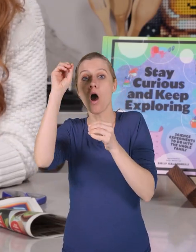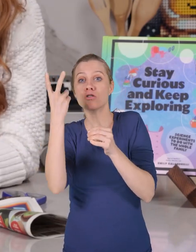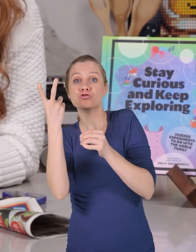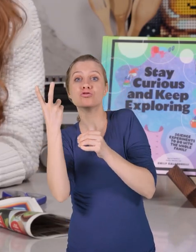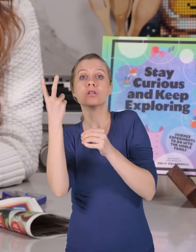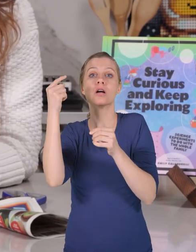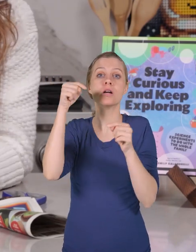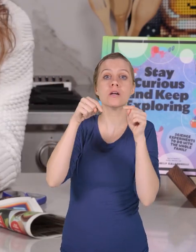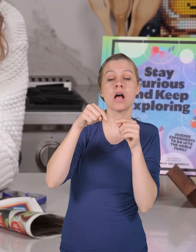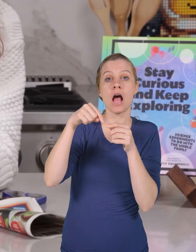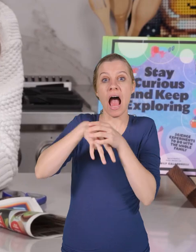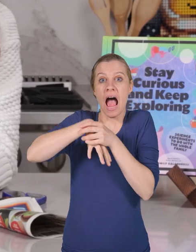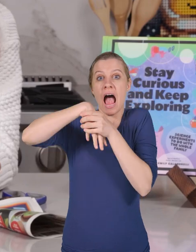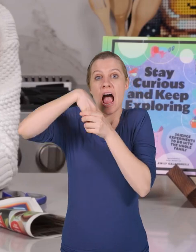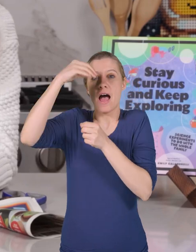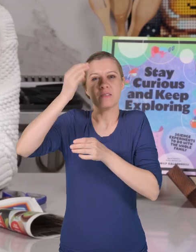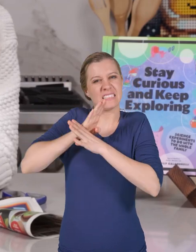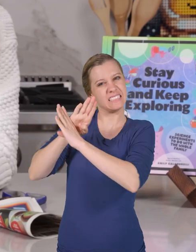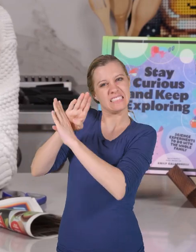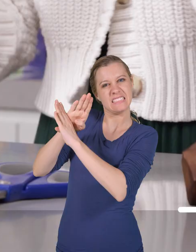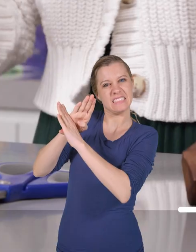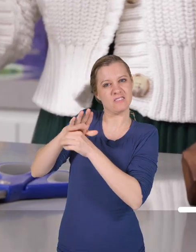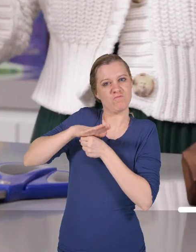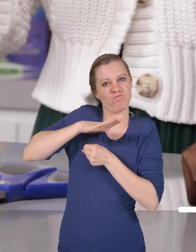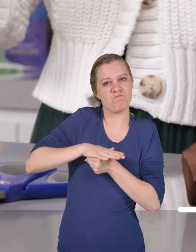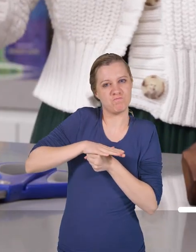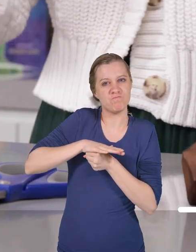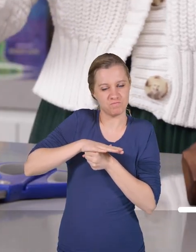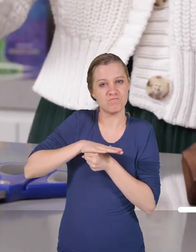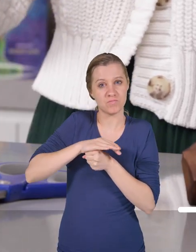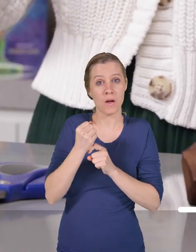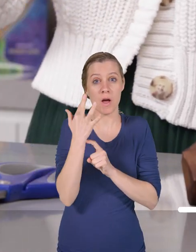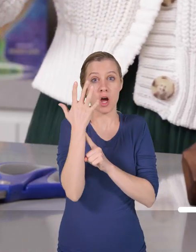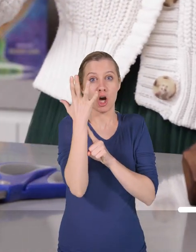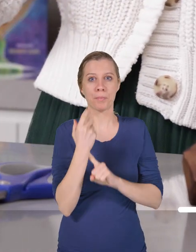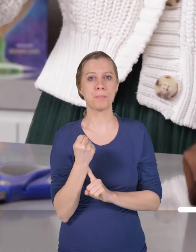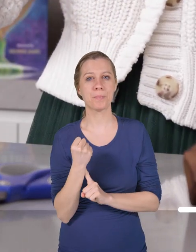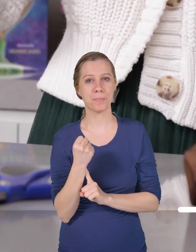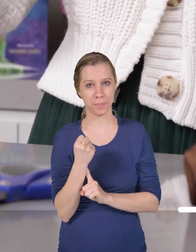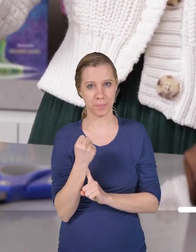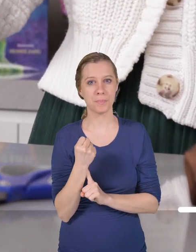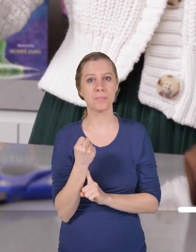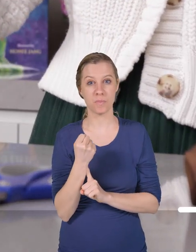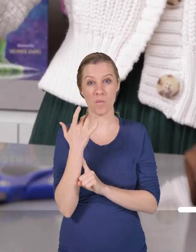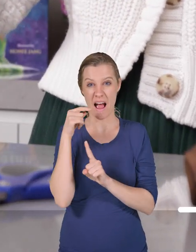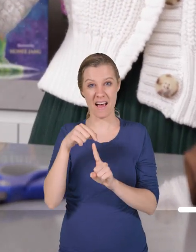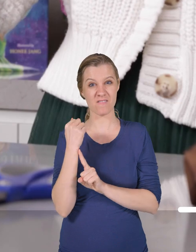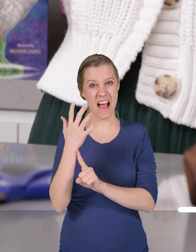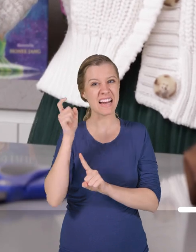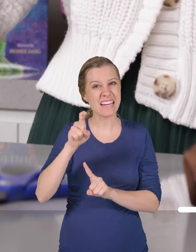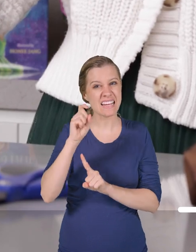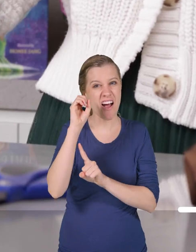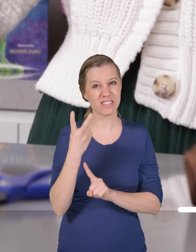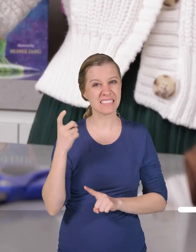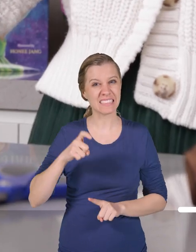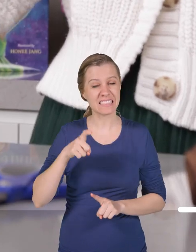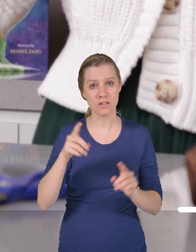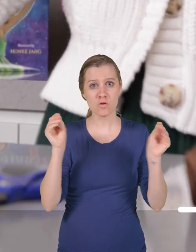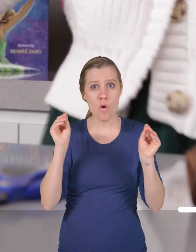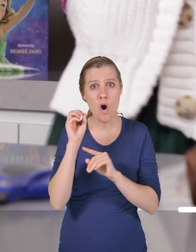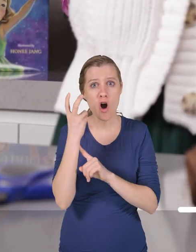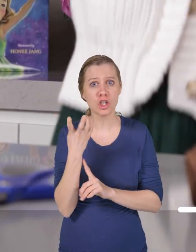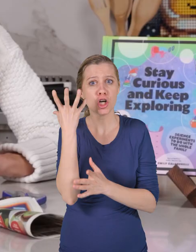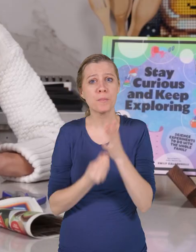any additional oxygen from getting into our bottle, making the flame go out because the flame needs oxygen and we